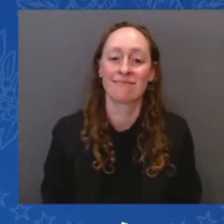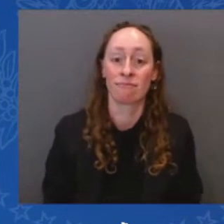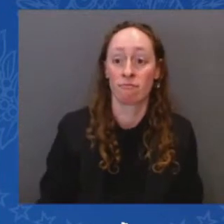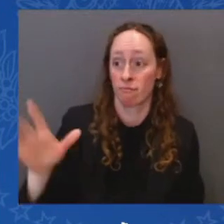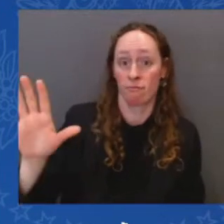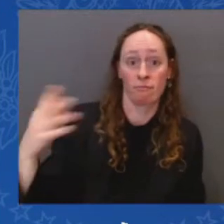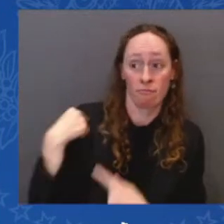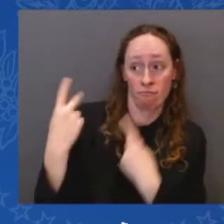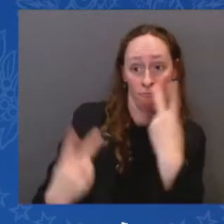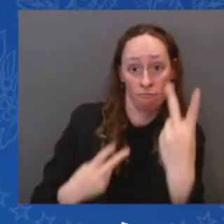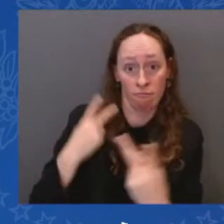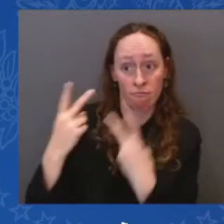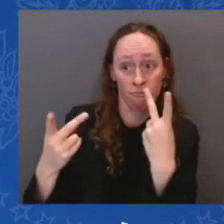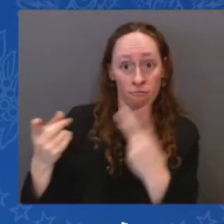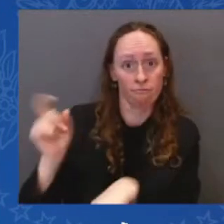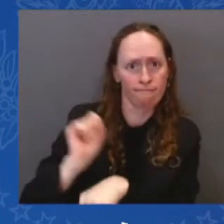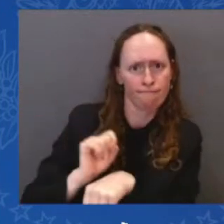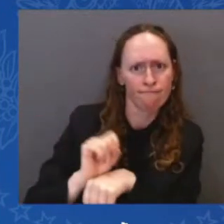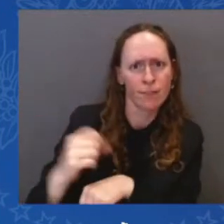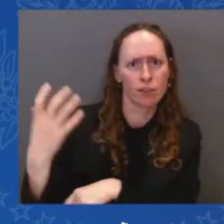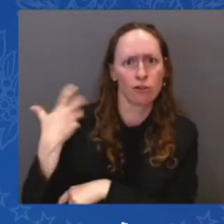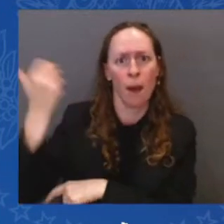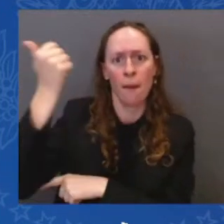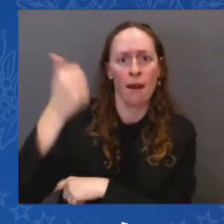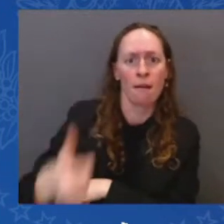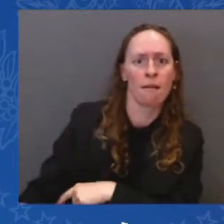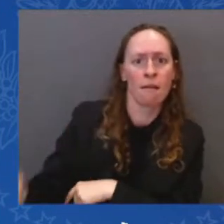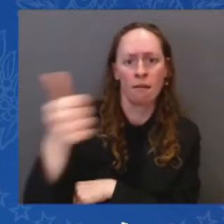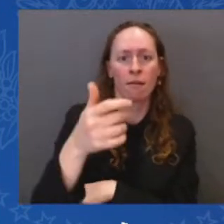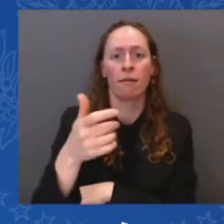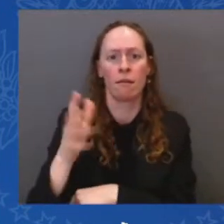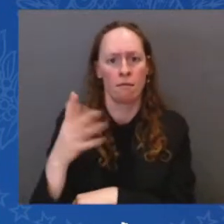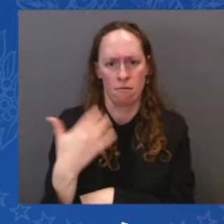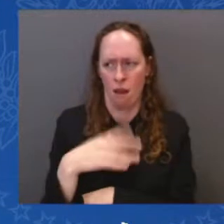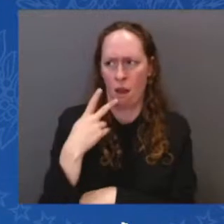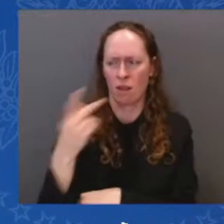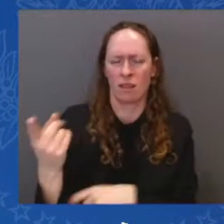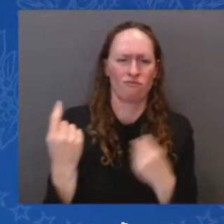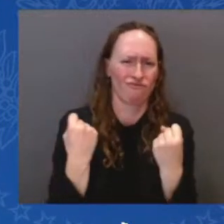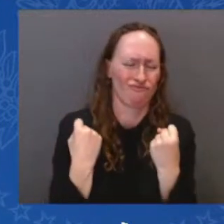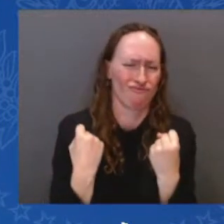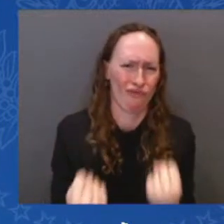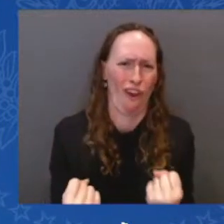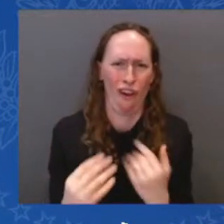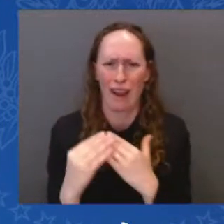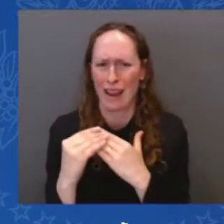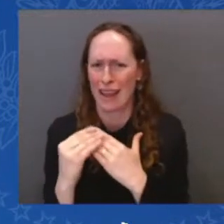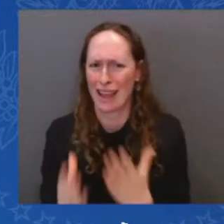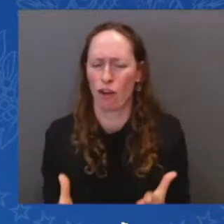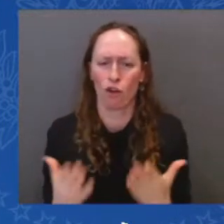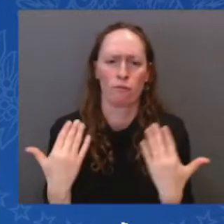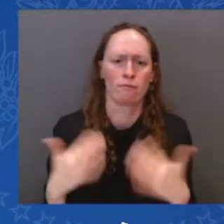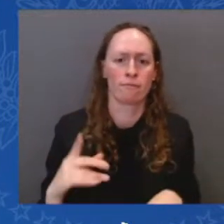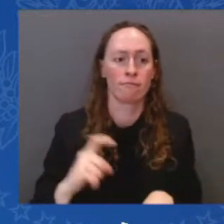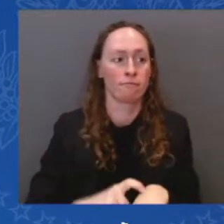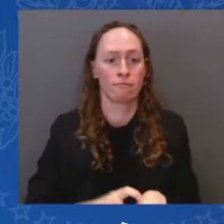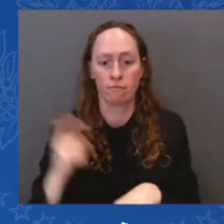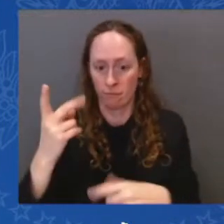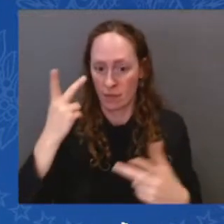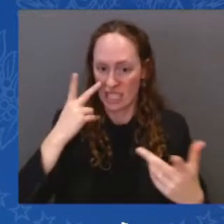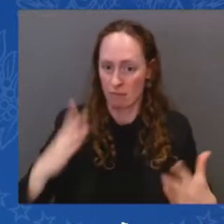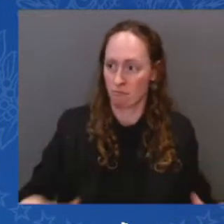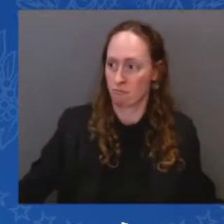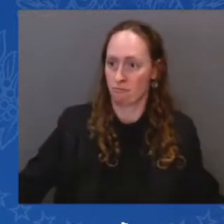we navigate what I would argue is one of the most complex security environments our world has faced in a long